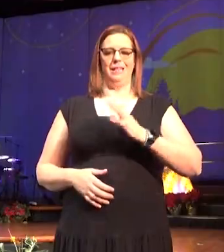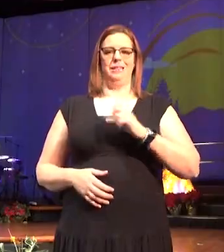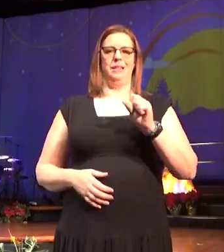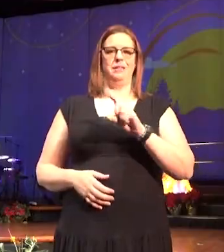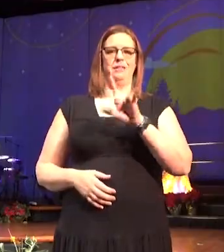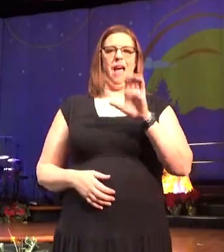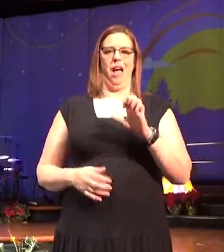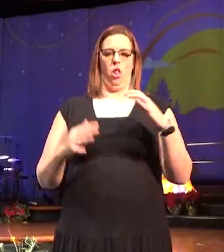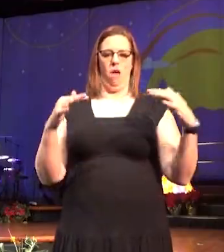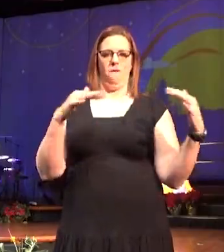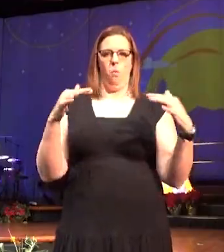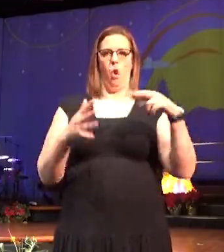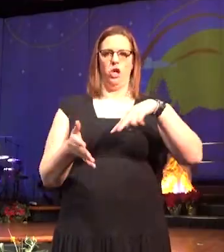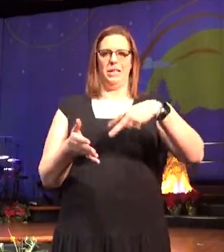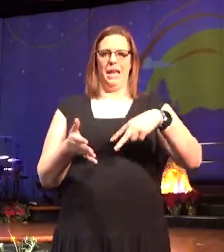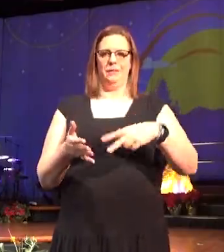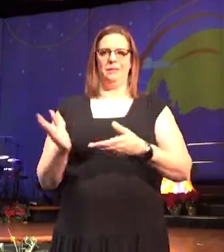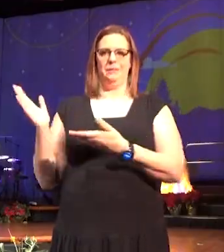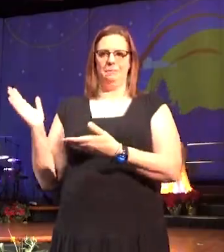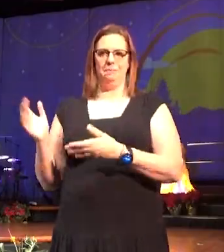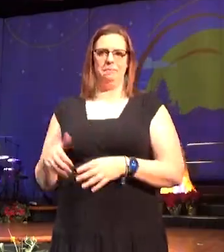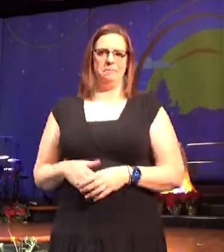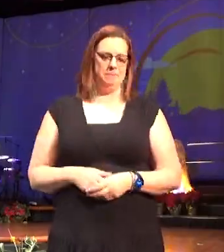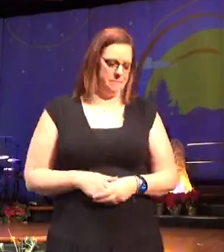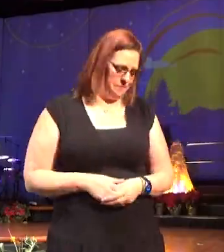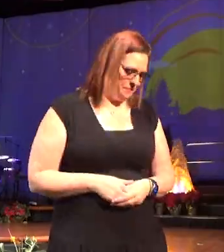style war dance.